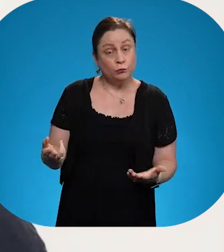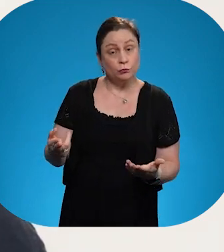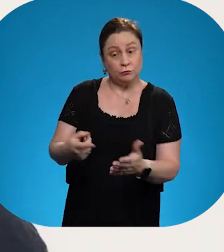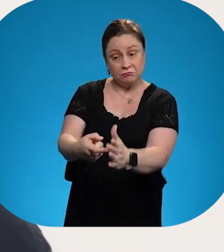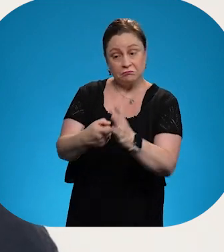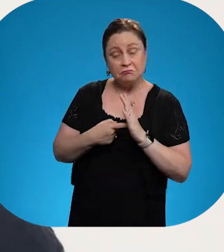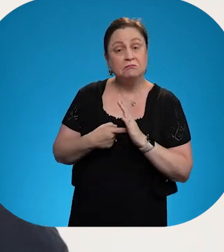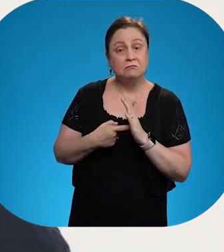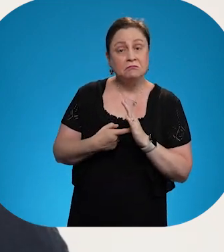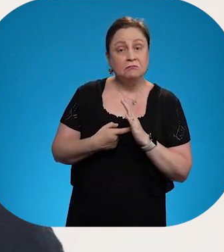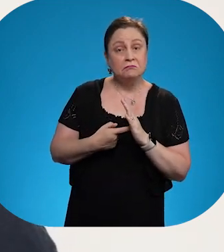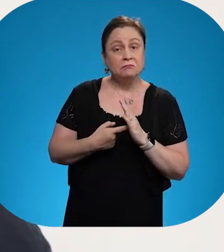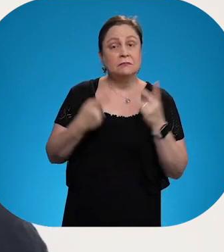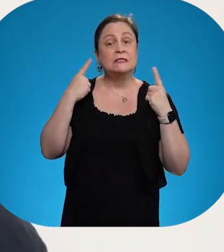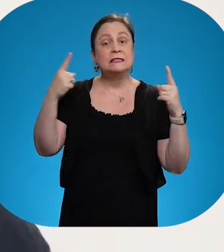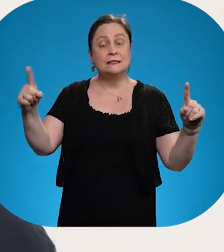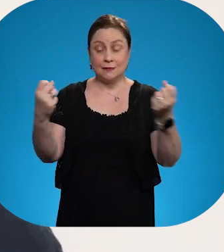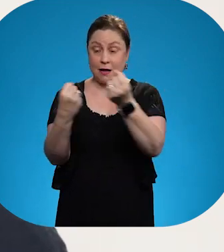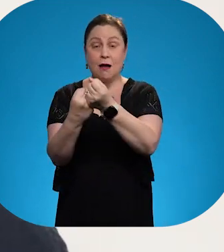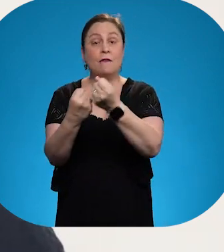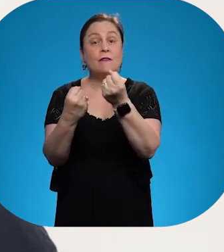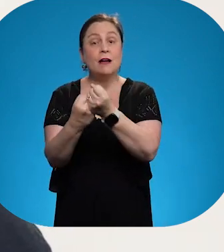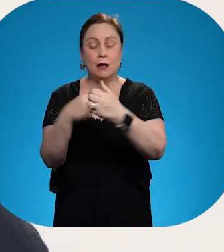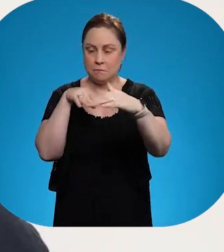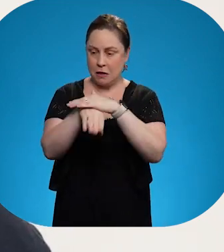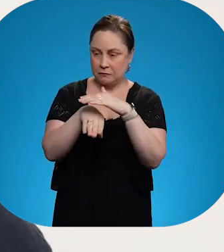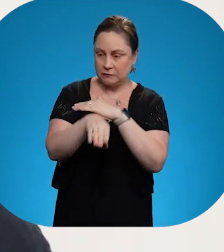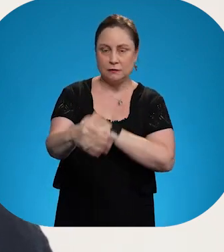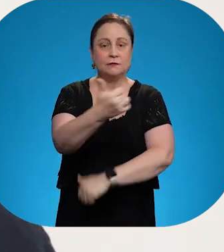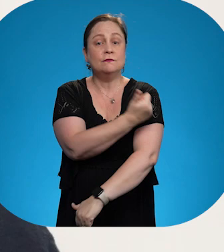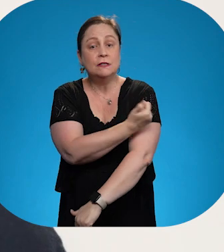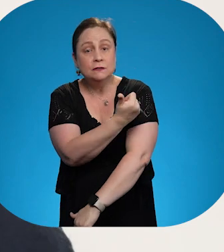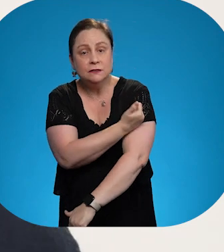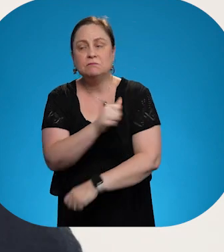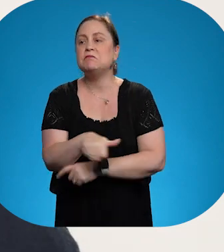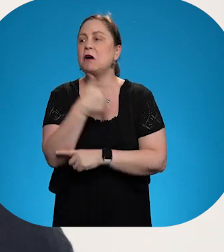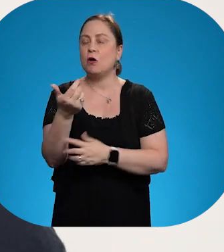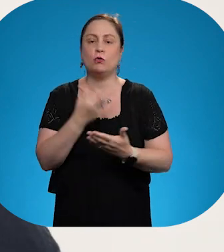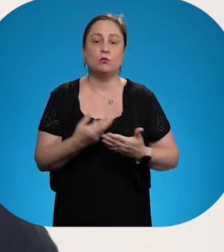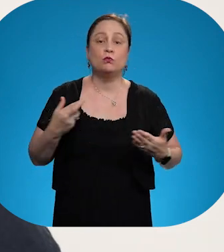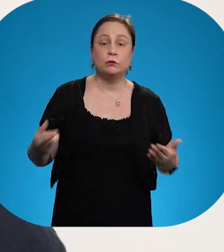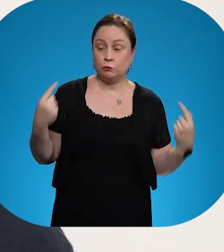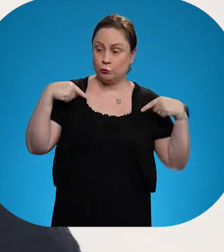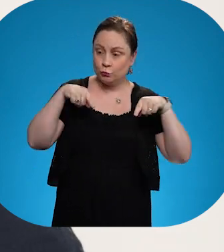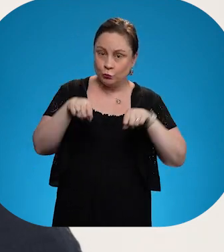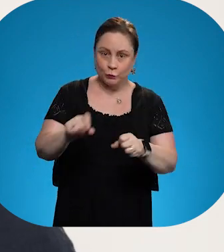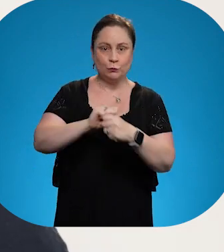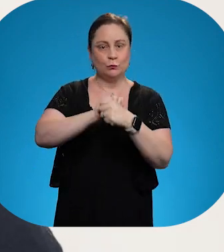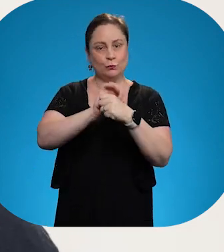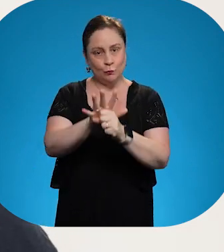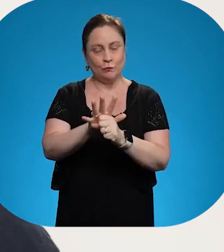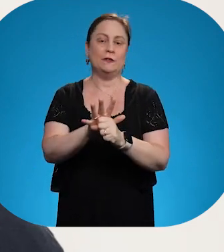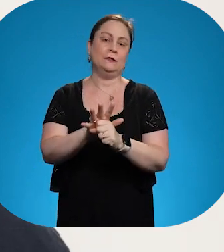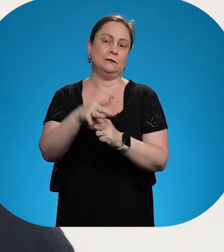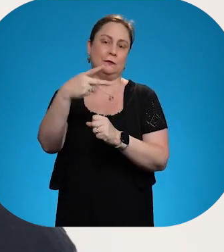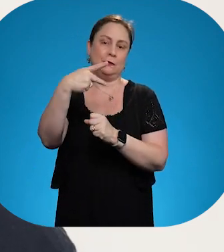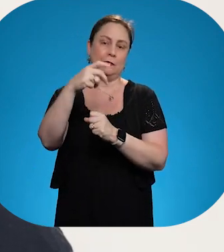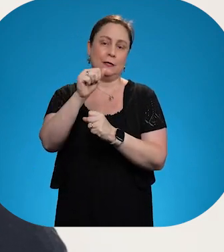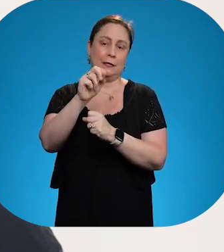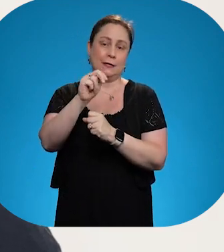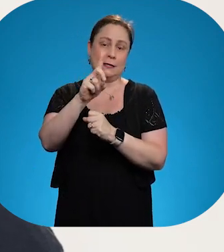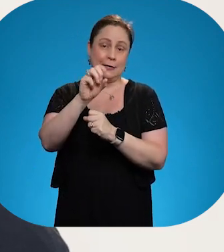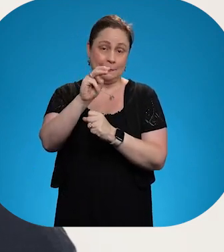with the resources they need to successfully advocate for access to vaccines and other resources during the